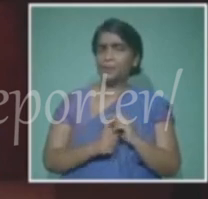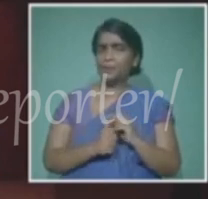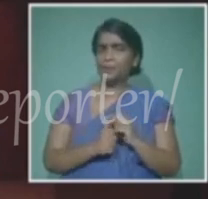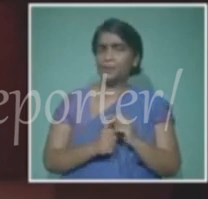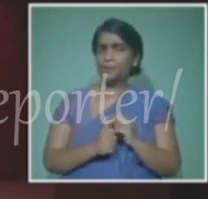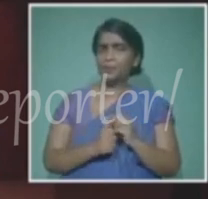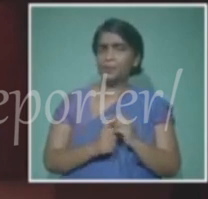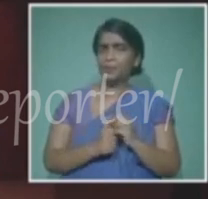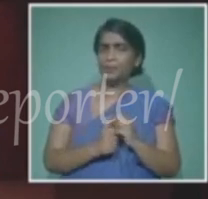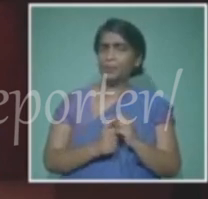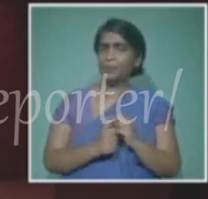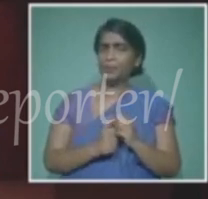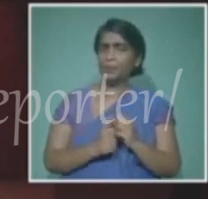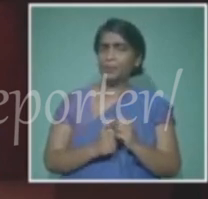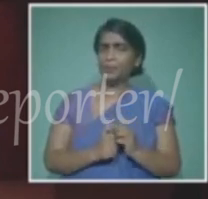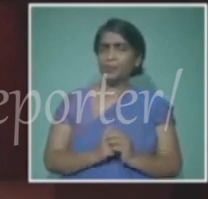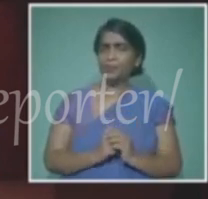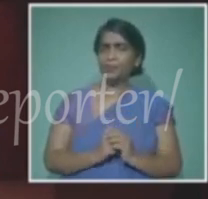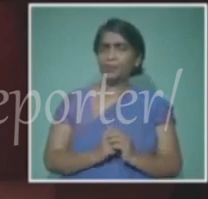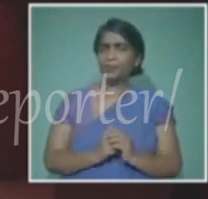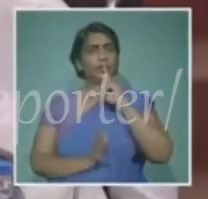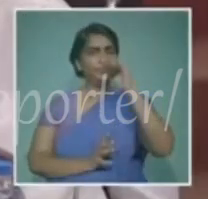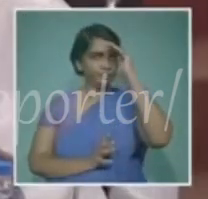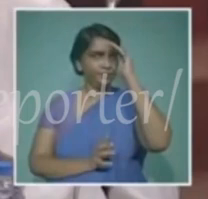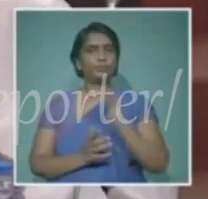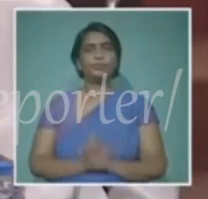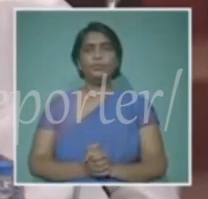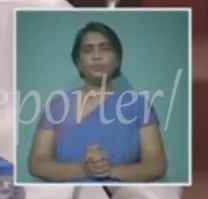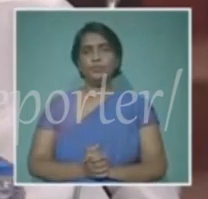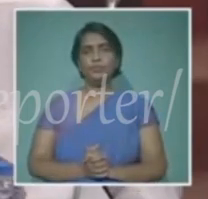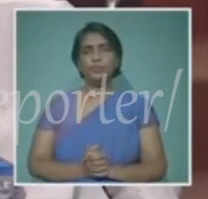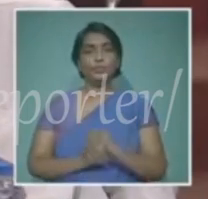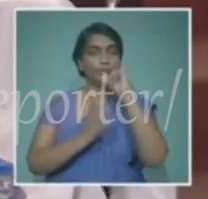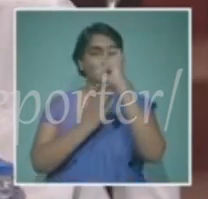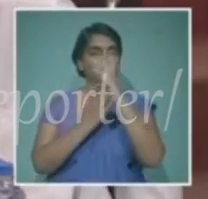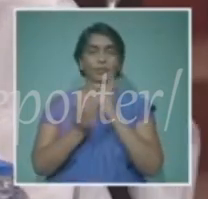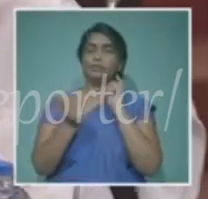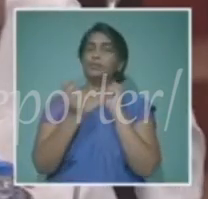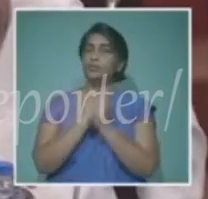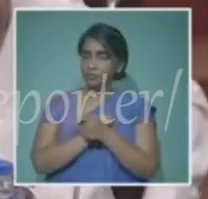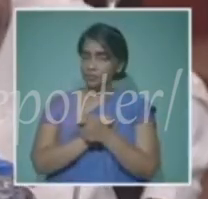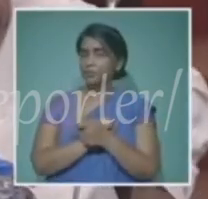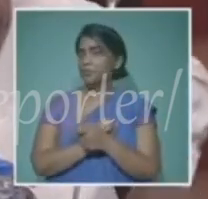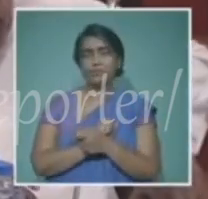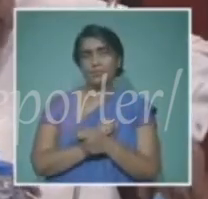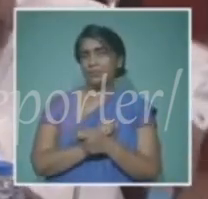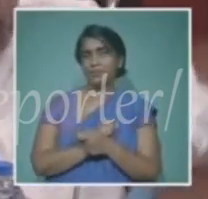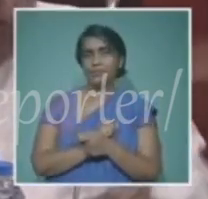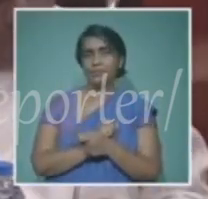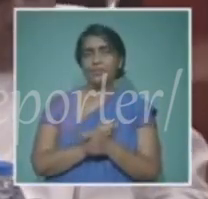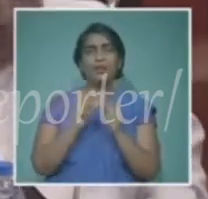think we need to waste time of Parliament. As we have agreed to the... Vivasta Sansodana Karanna Bae, me